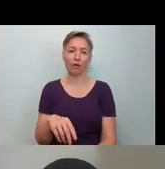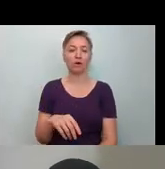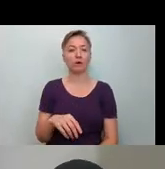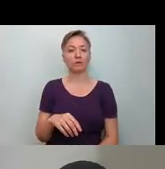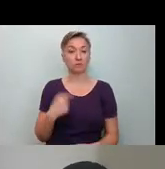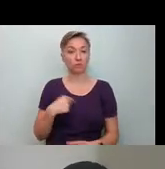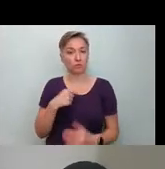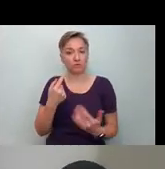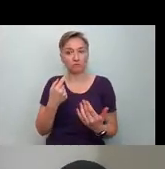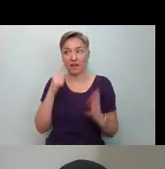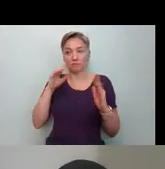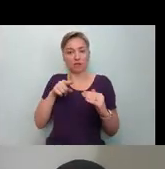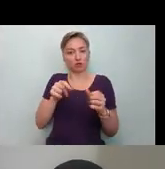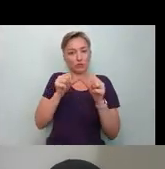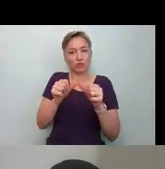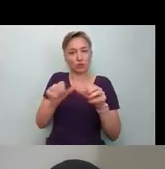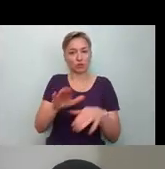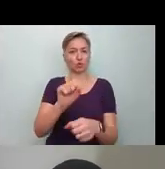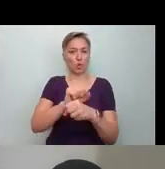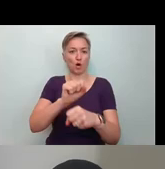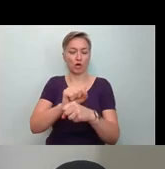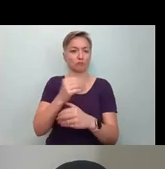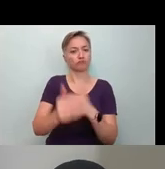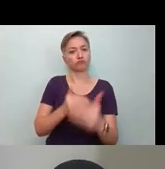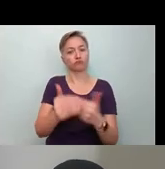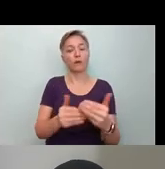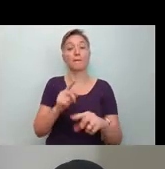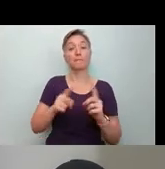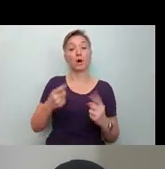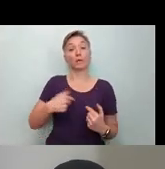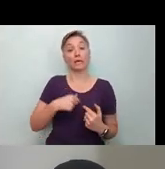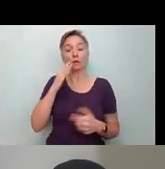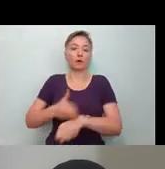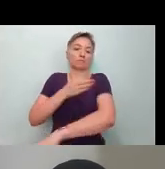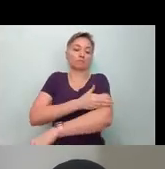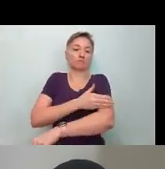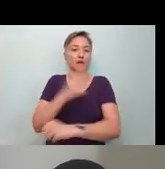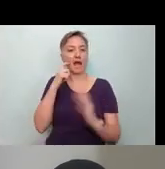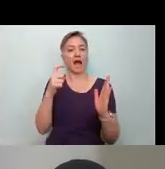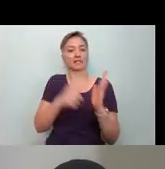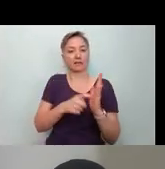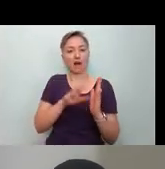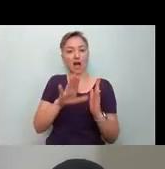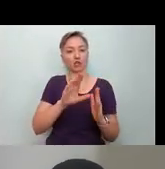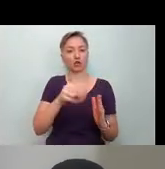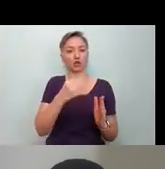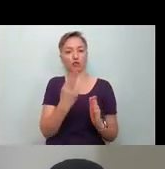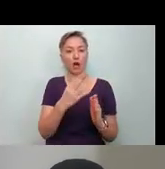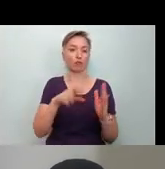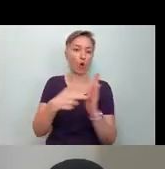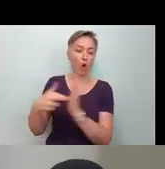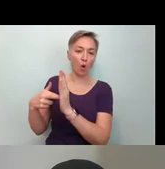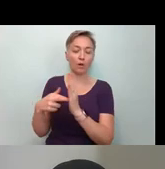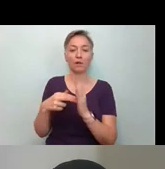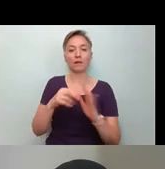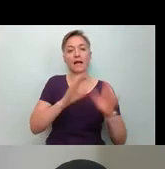you're doing, but that we're going to do a better job at identifying it, classifying it, determining what the market